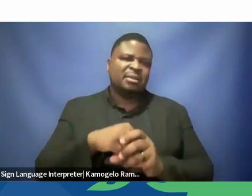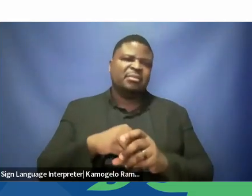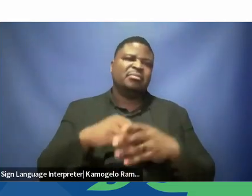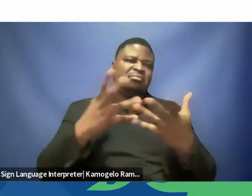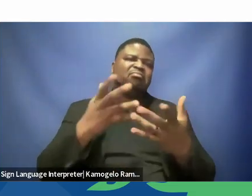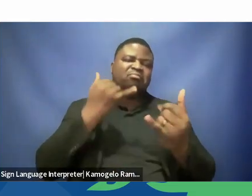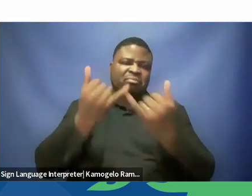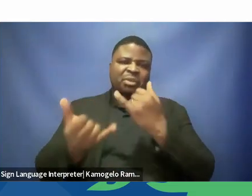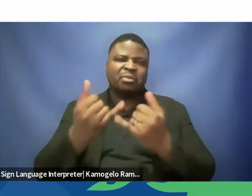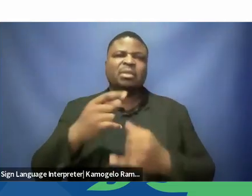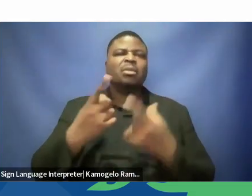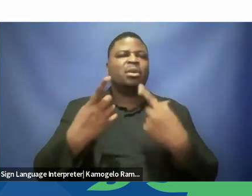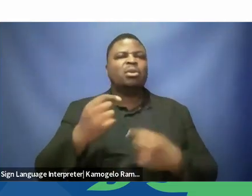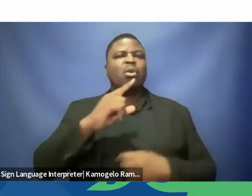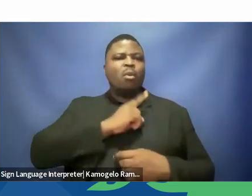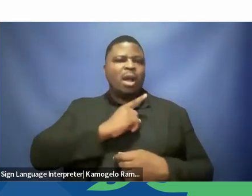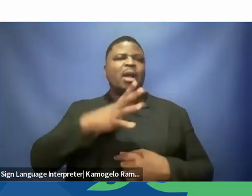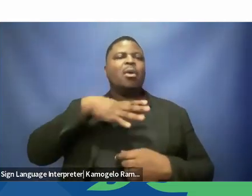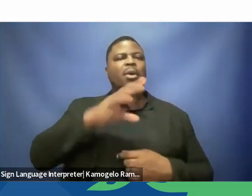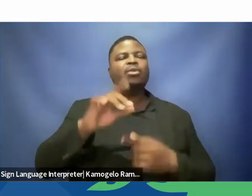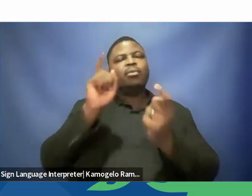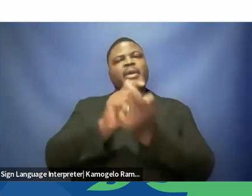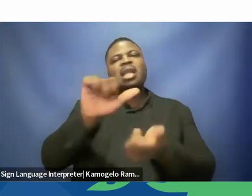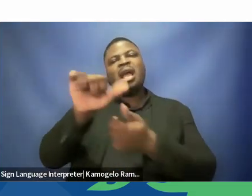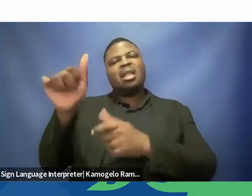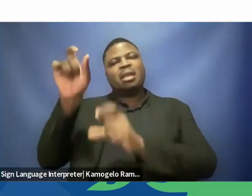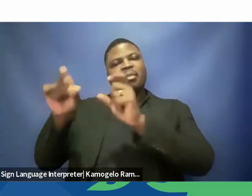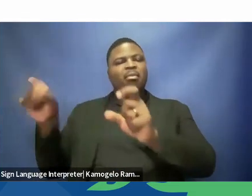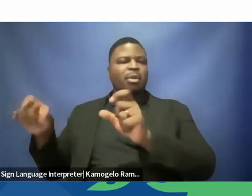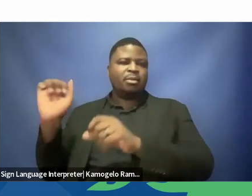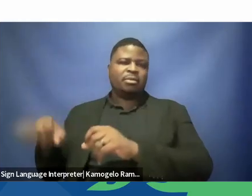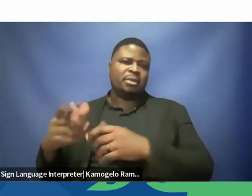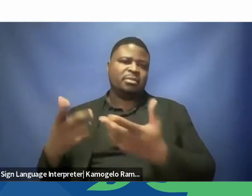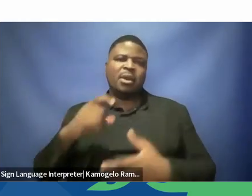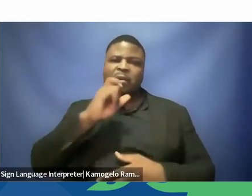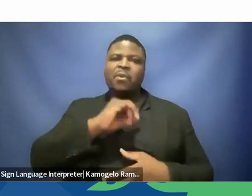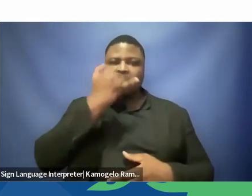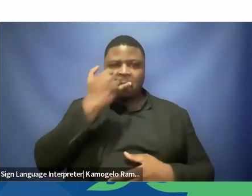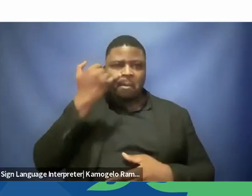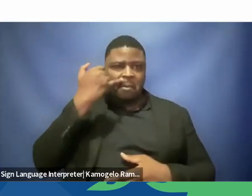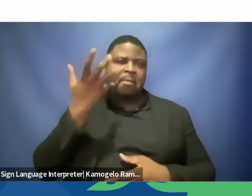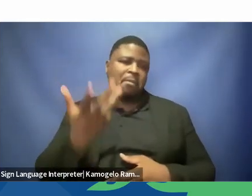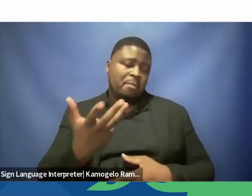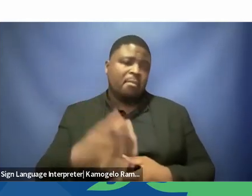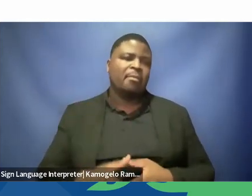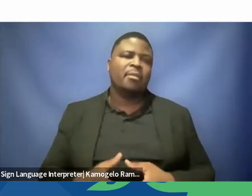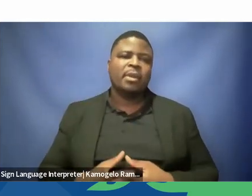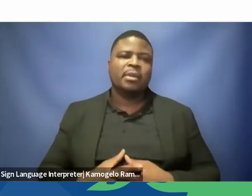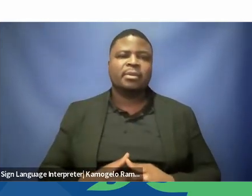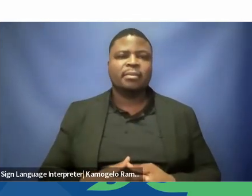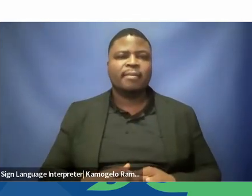there because they want to meet other chemsex users. So it's almost very unique and very focused for that. And